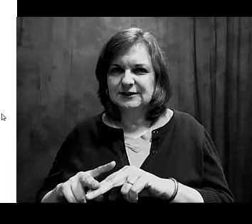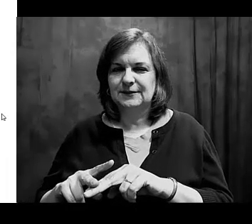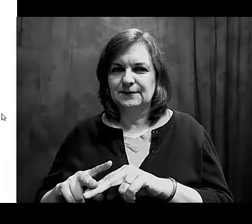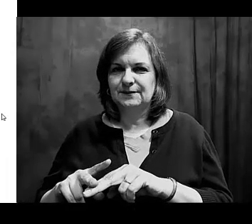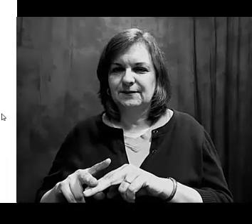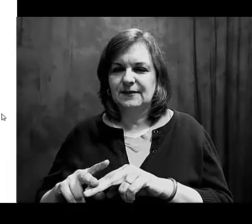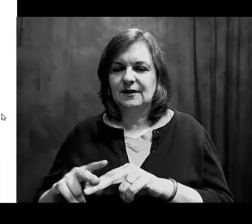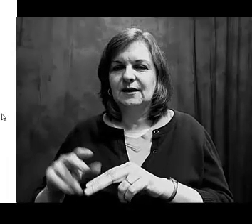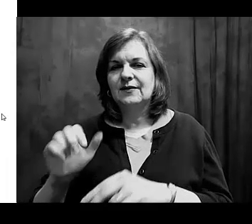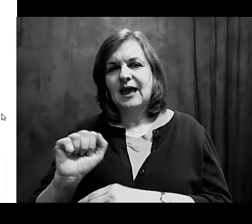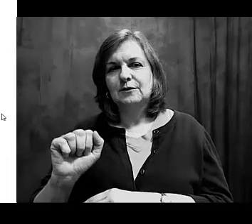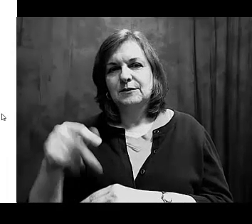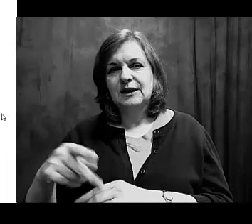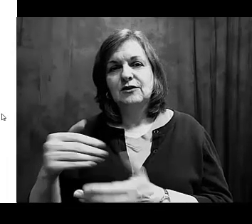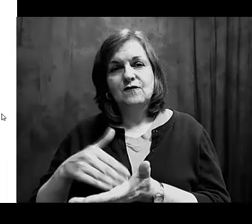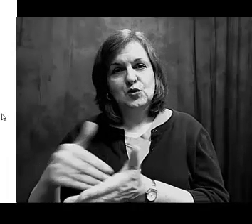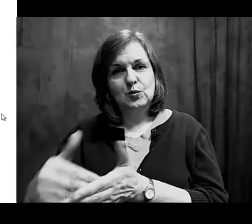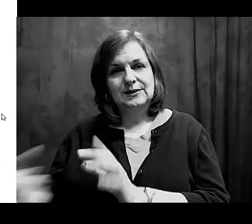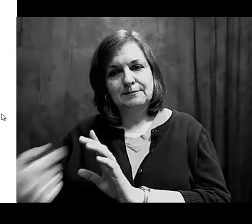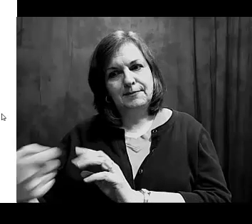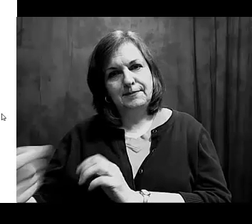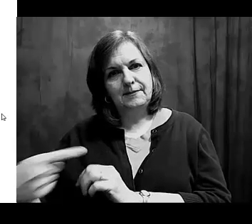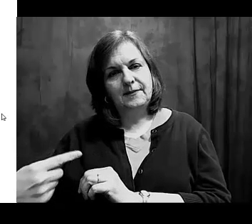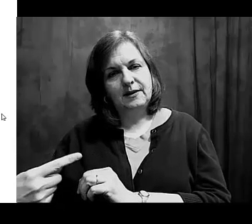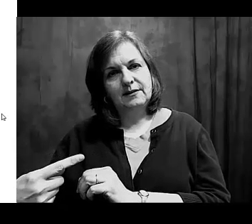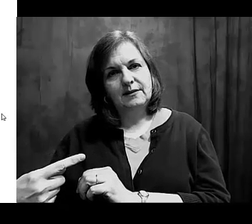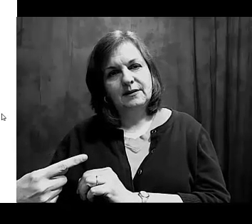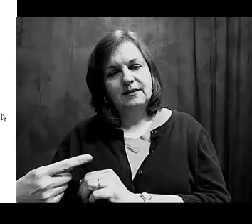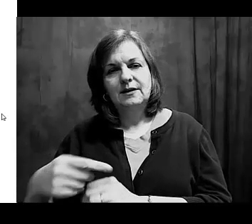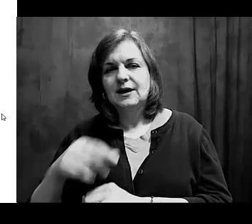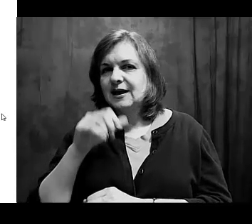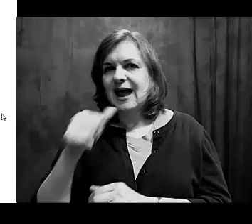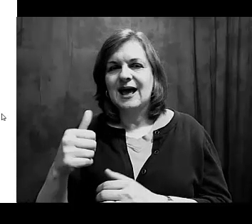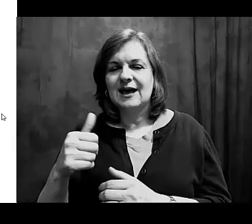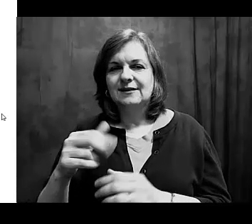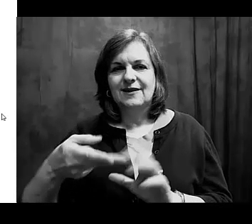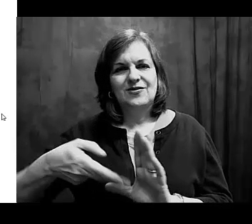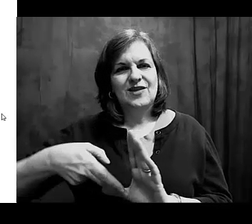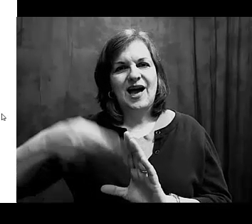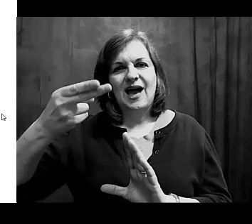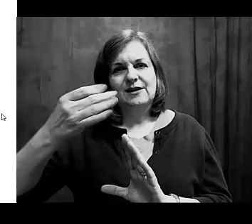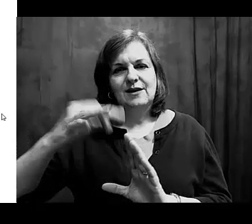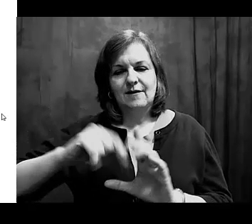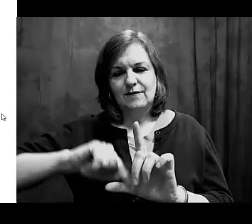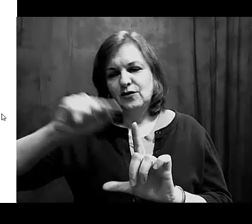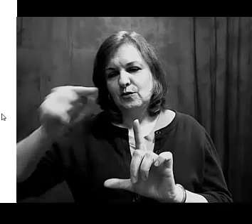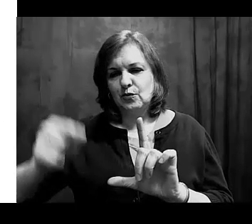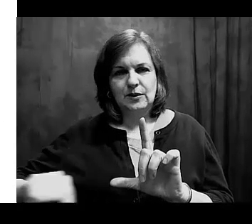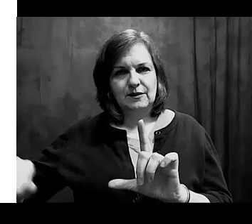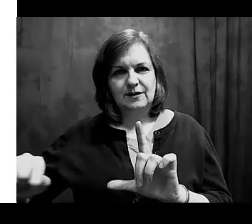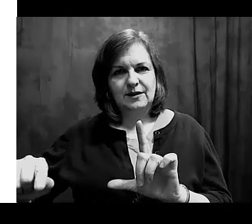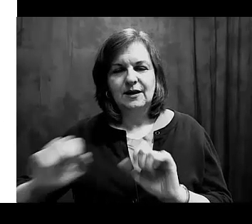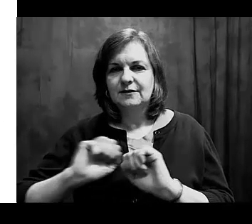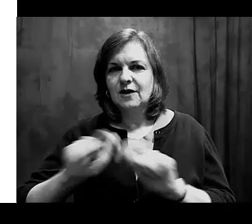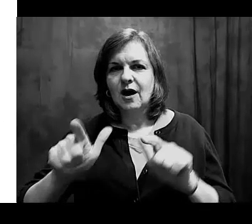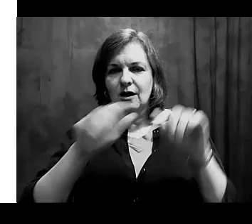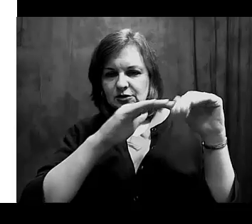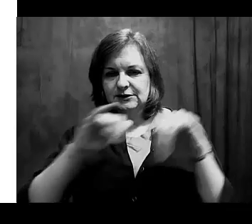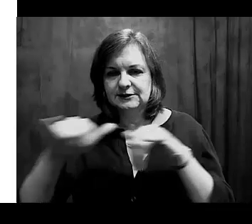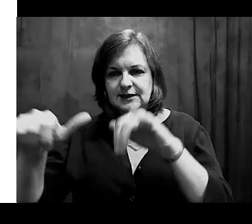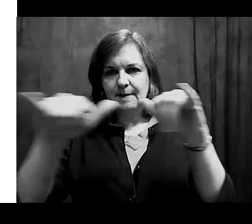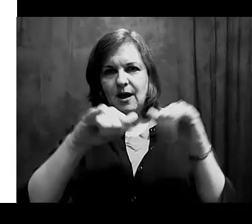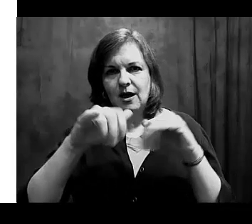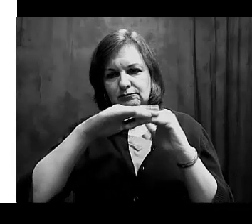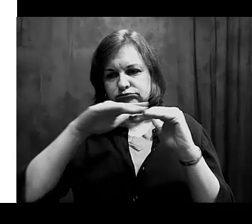This gives you the basic chemical structures of what's going on with our sugar example. So if you're going to taste sugar versus